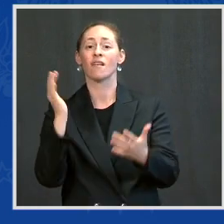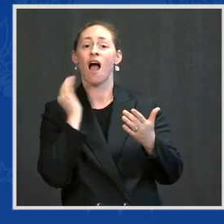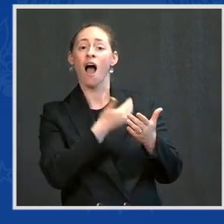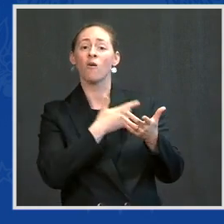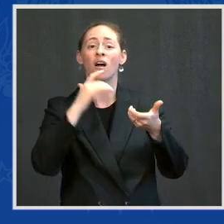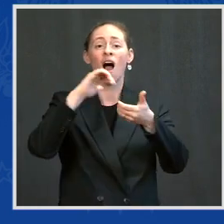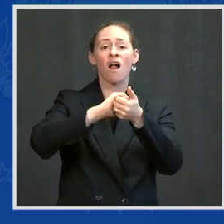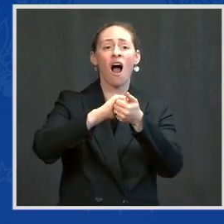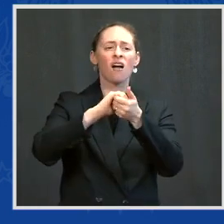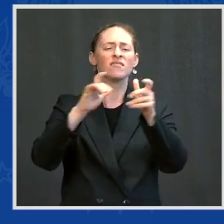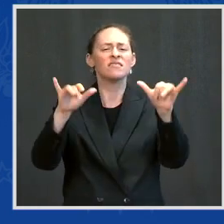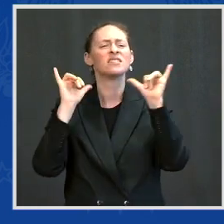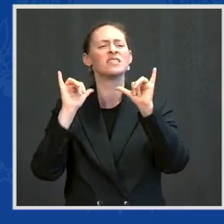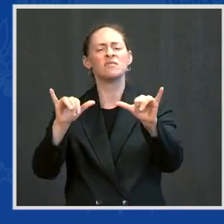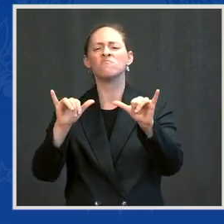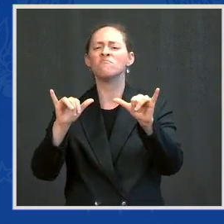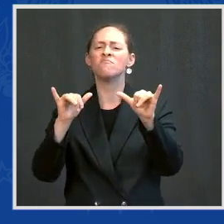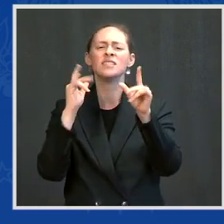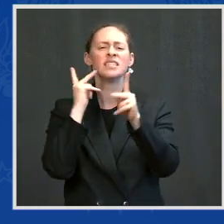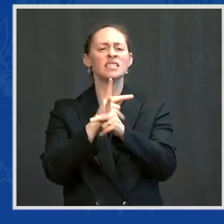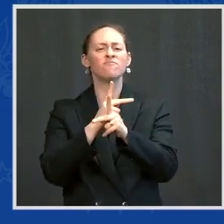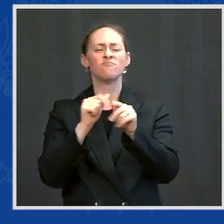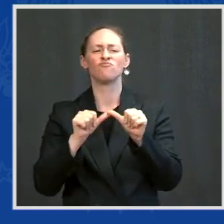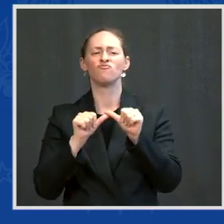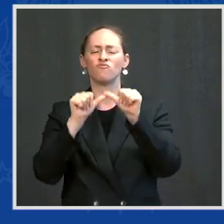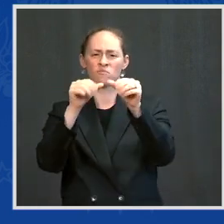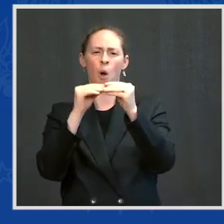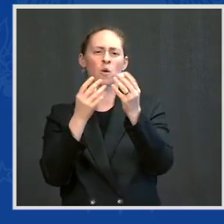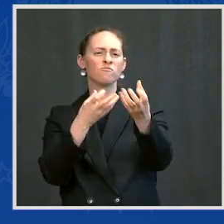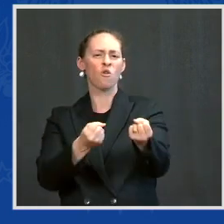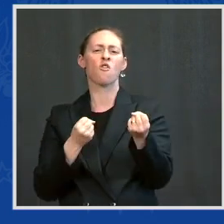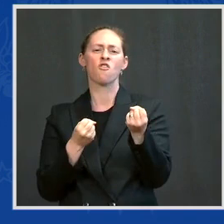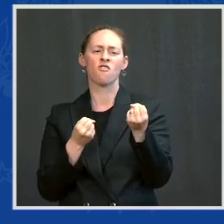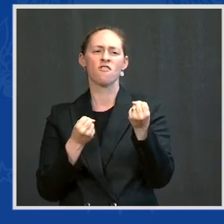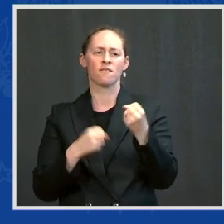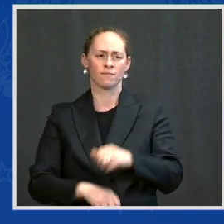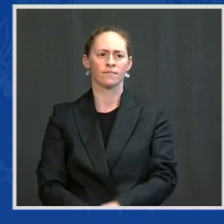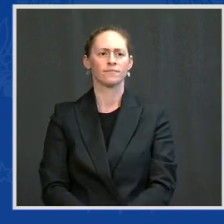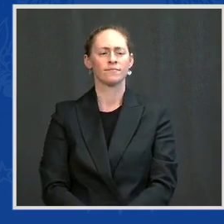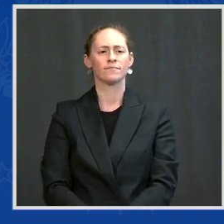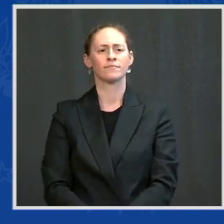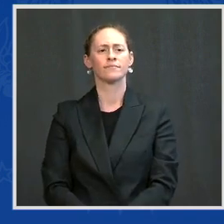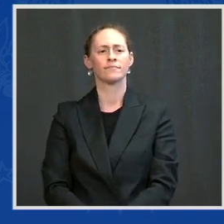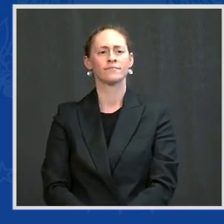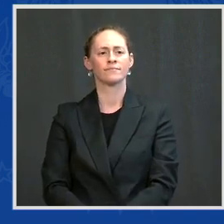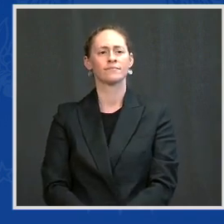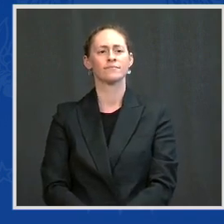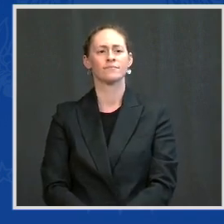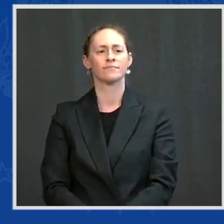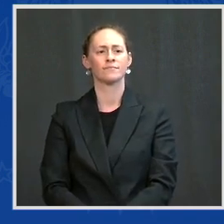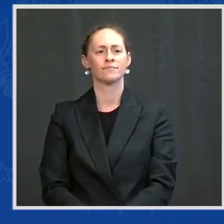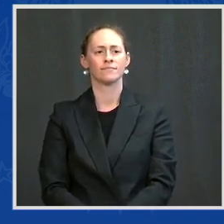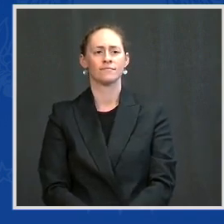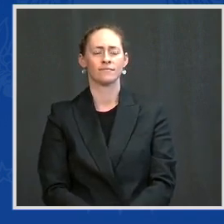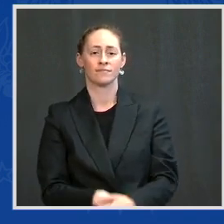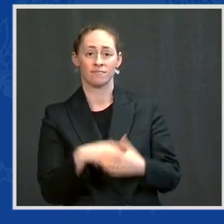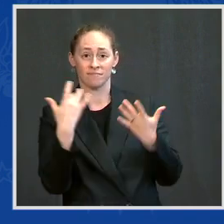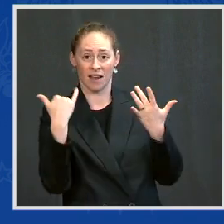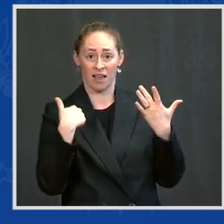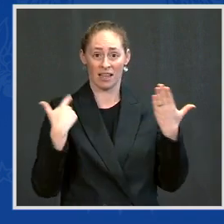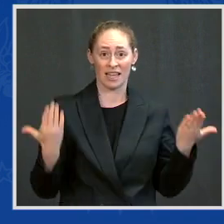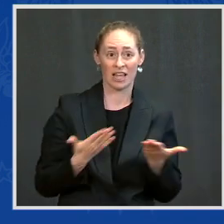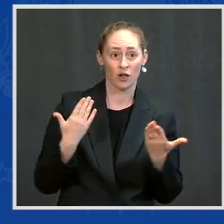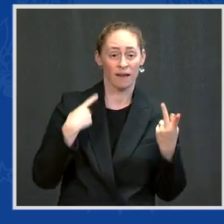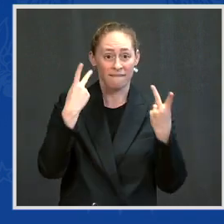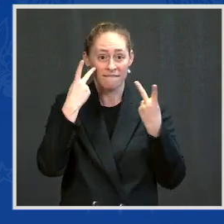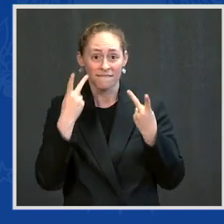one. During my visit this time, the trust that has been built up between President Biden and I will